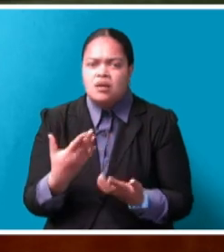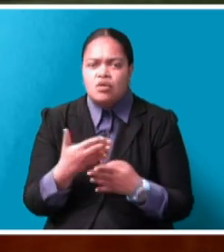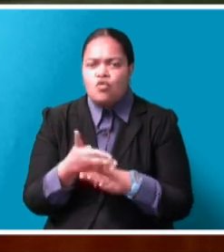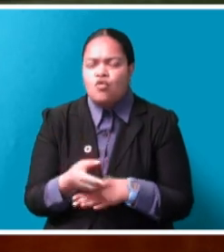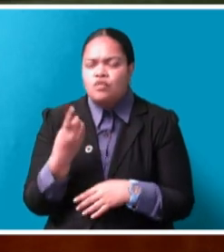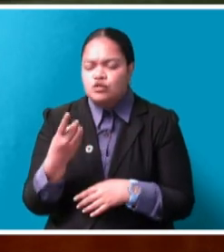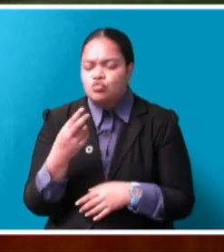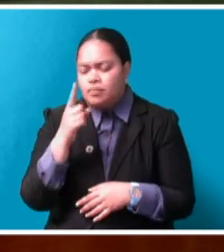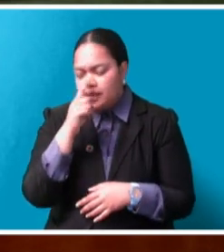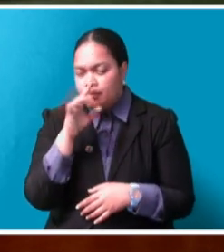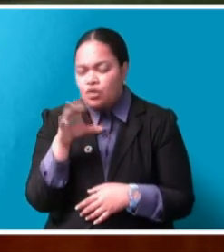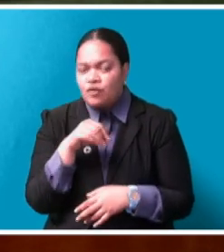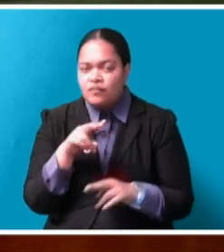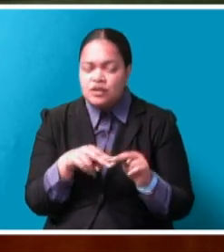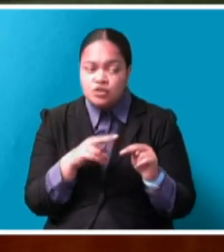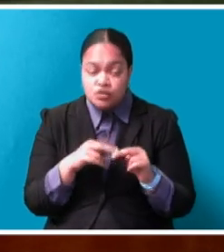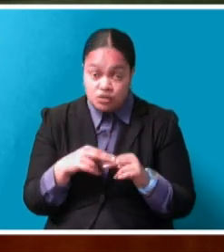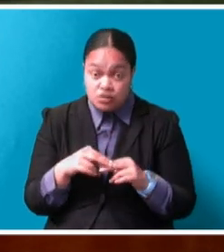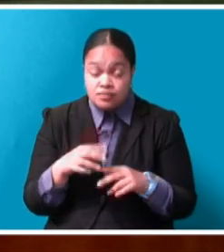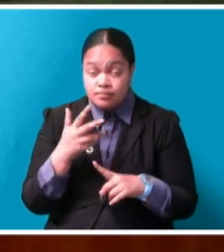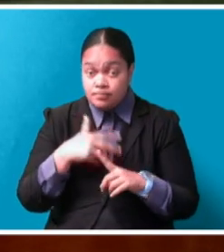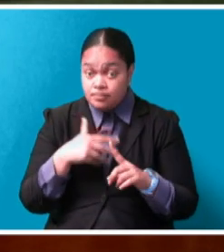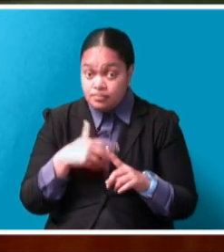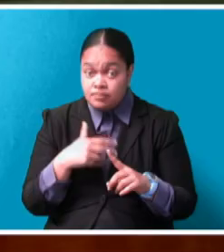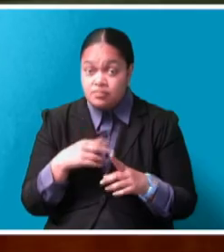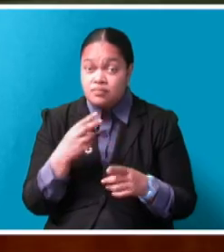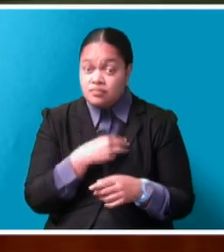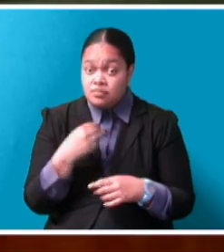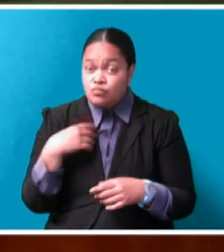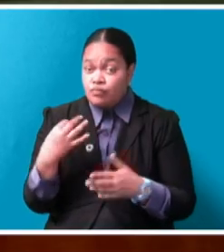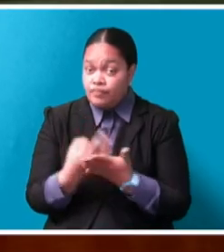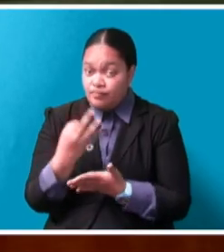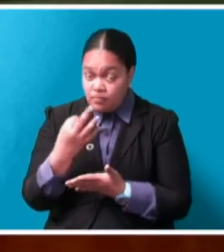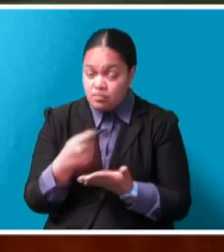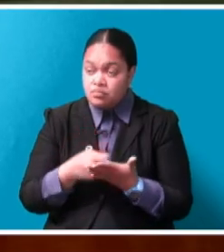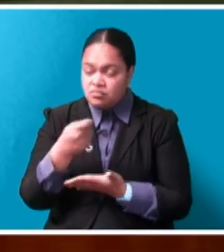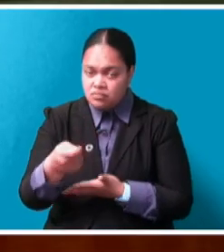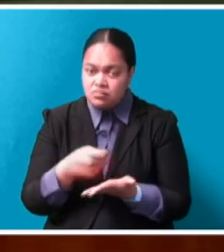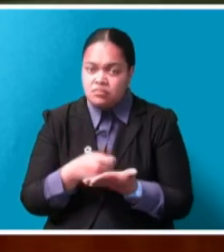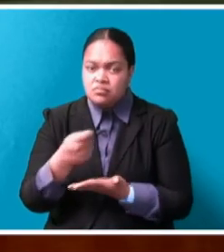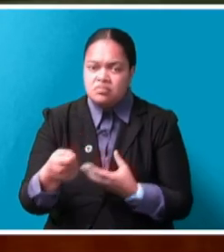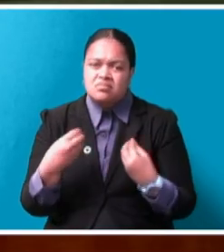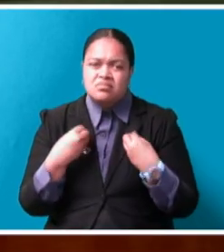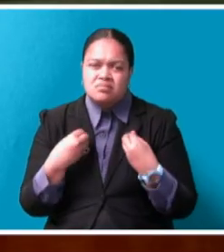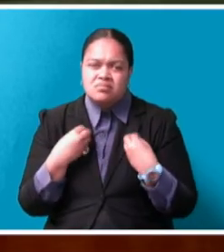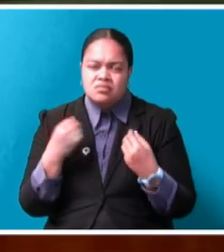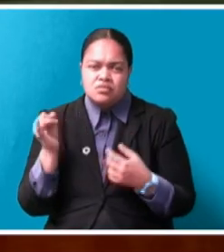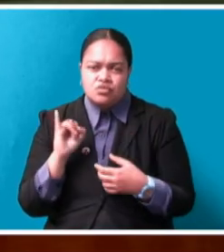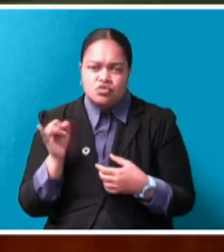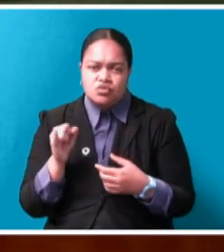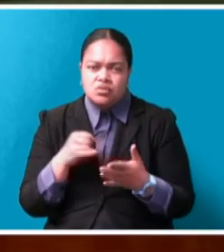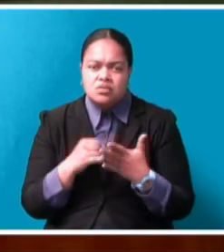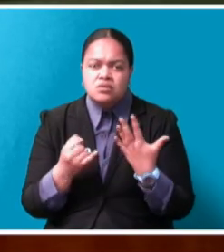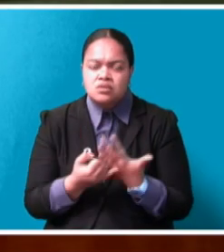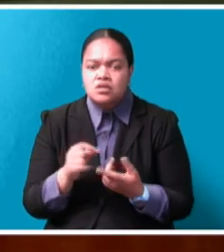Fiji. By way of background, the Ministry of Finance began paying for this micro-bundle insurance as an initiative to